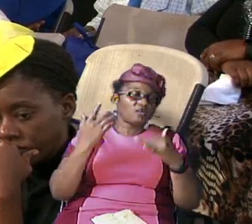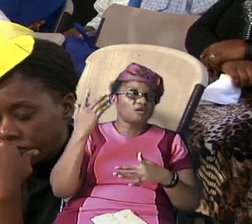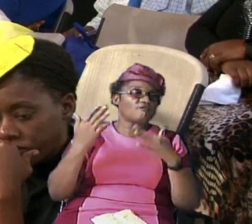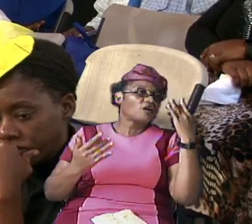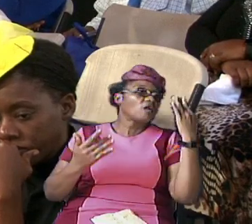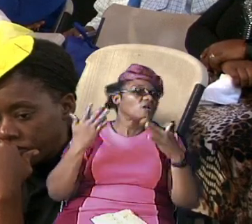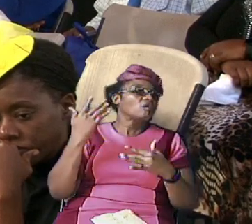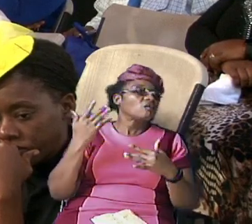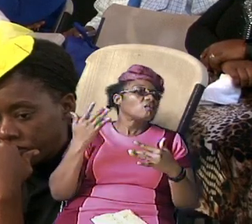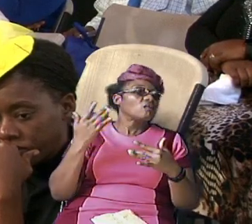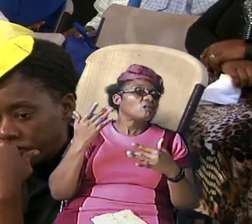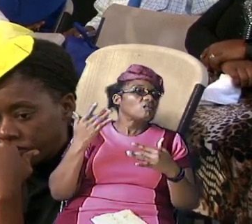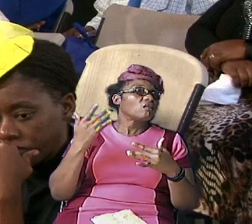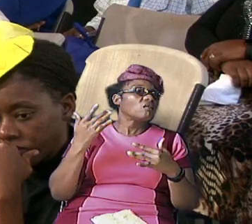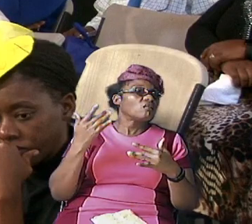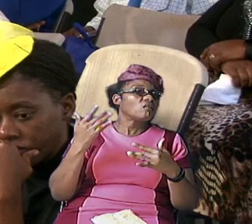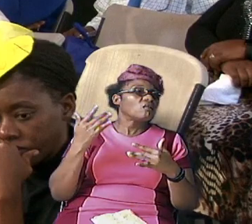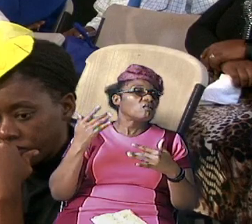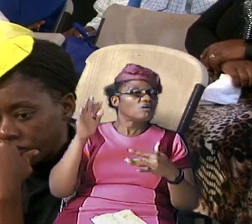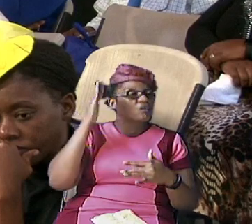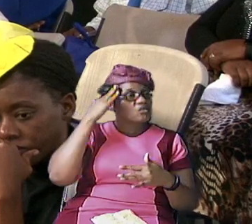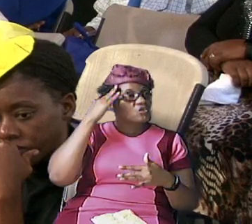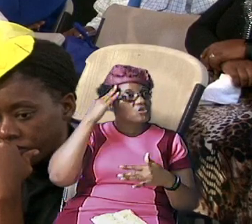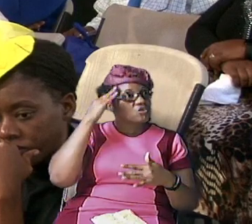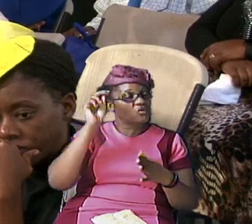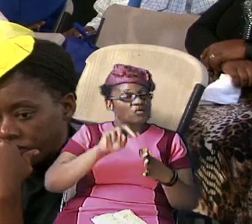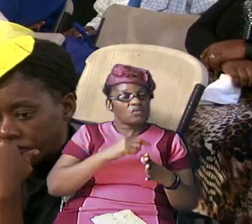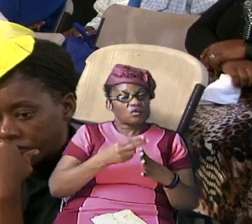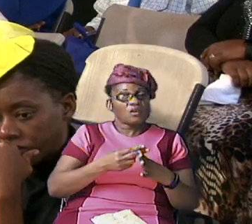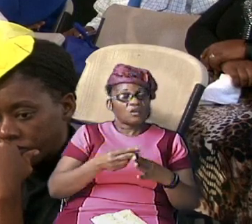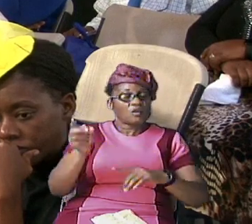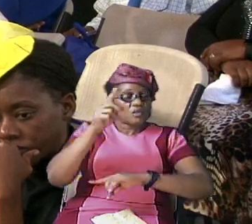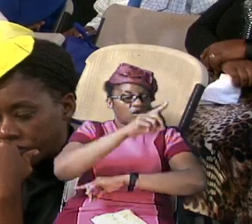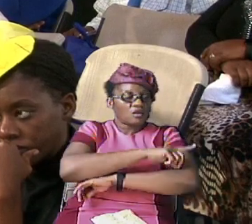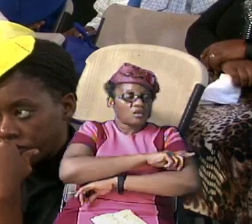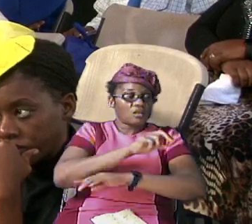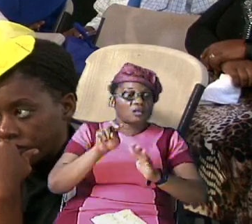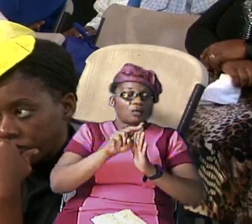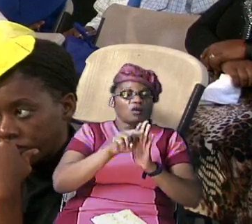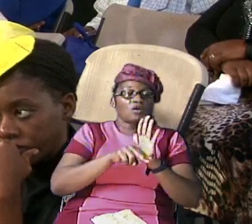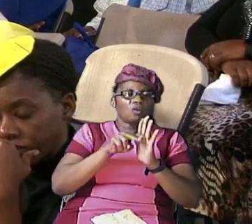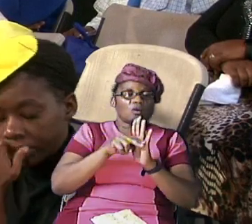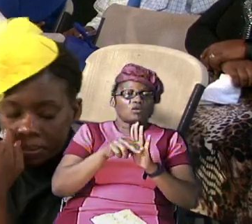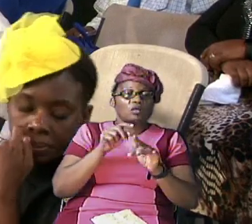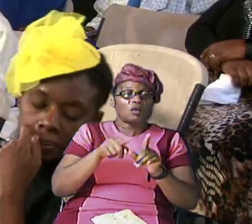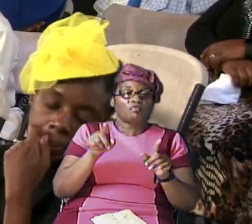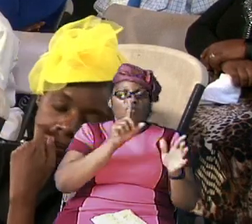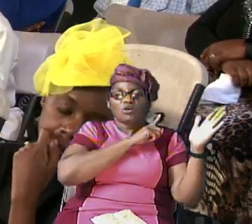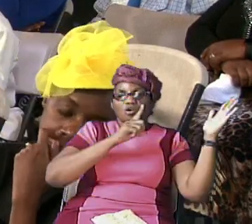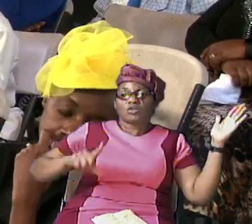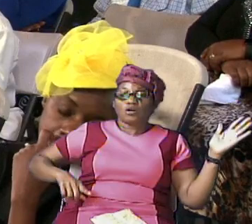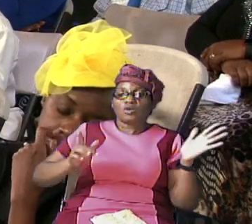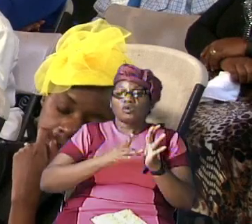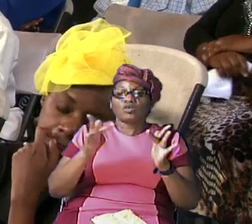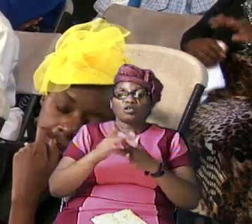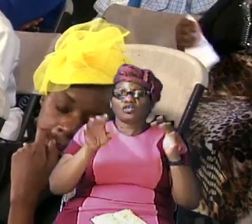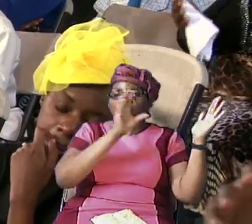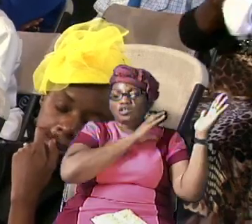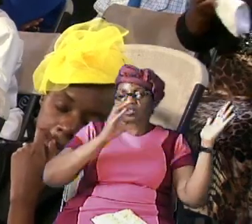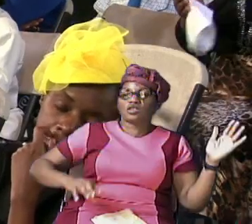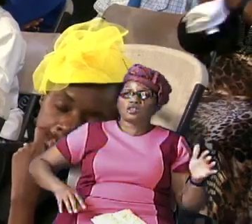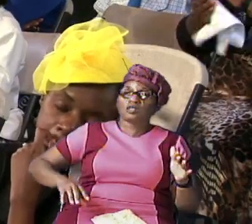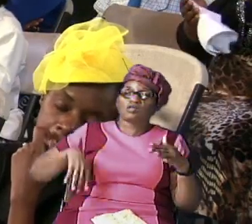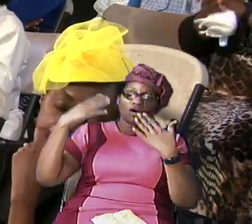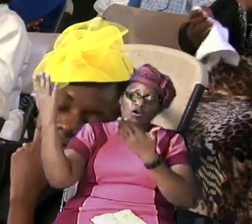hallelujah, because we know neither the day or the hour when the Lord Jesus Christ joined that. God bless you.